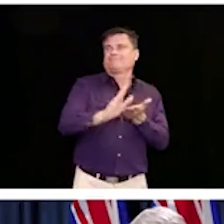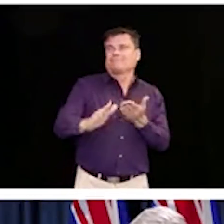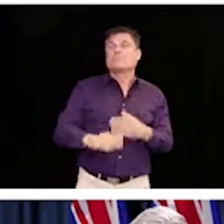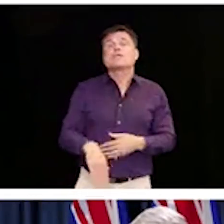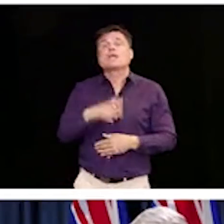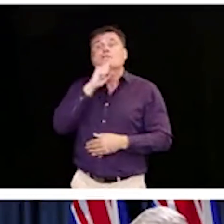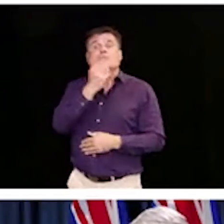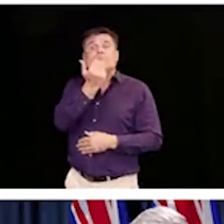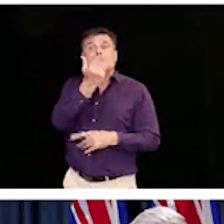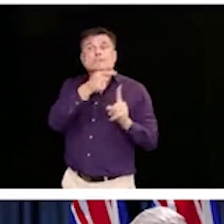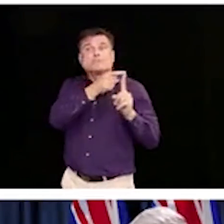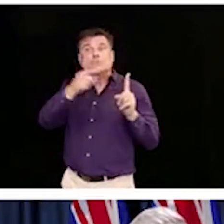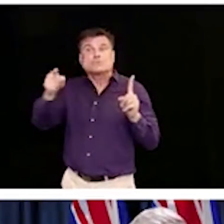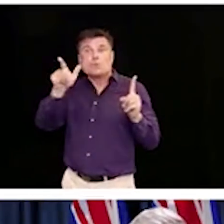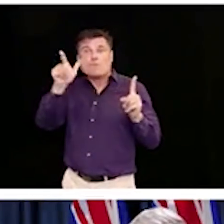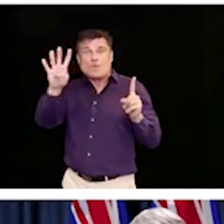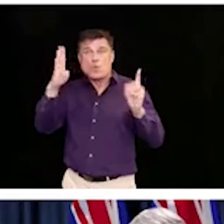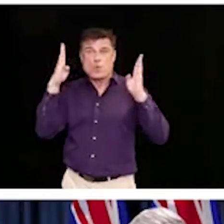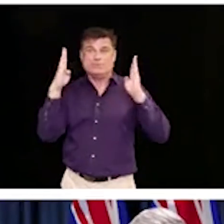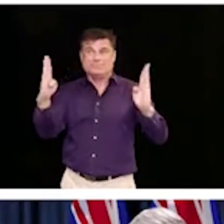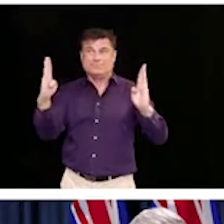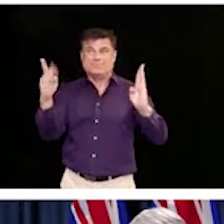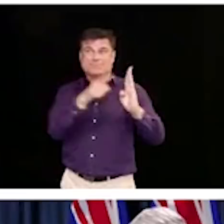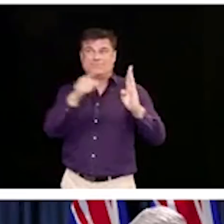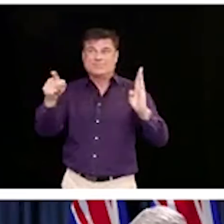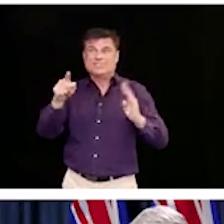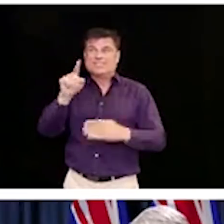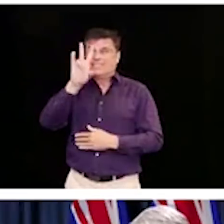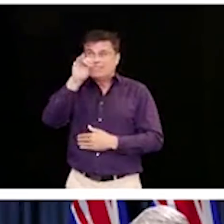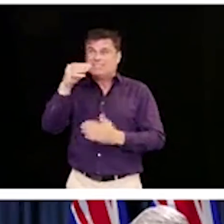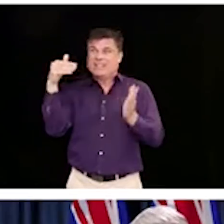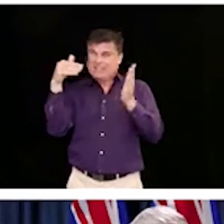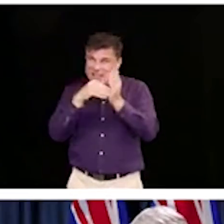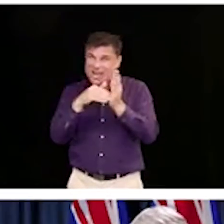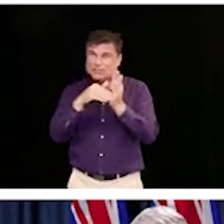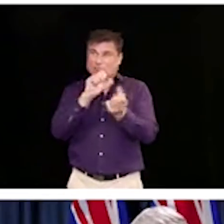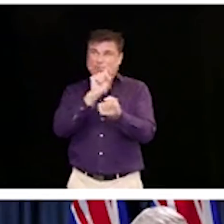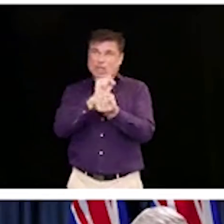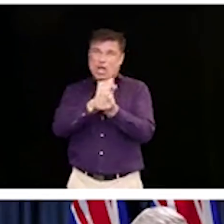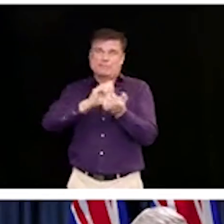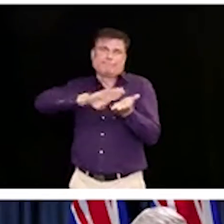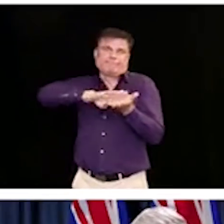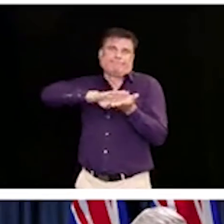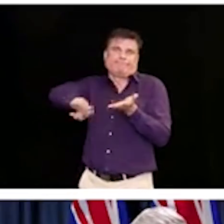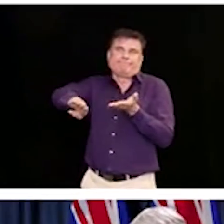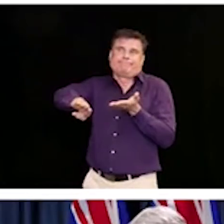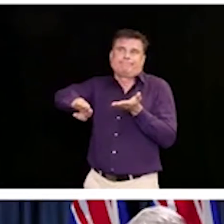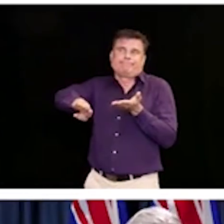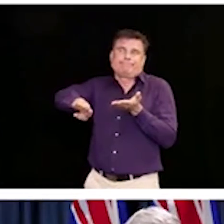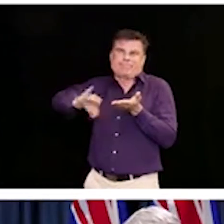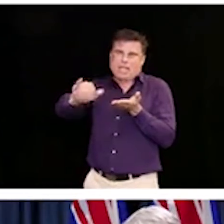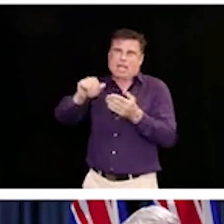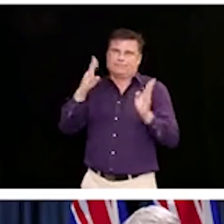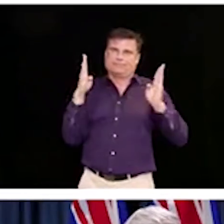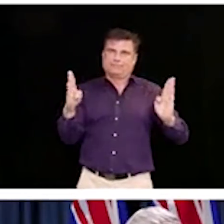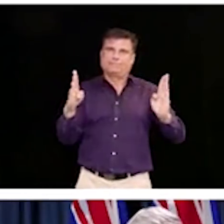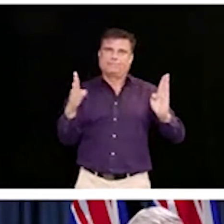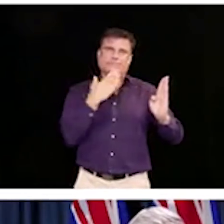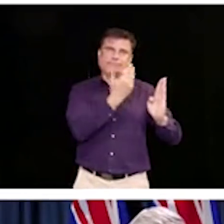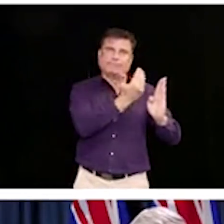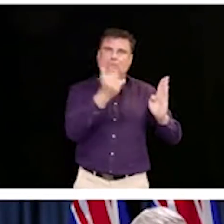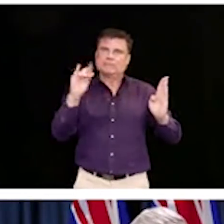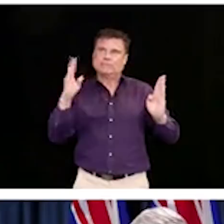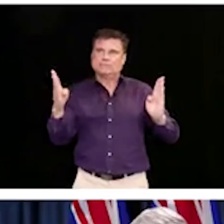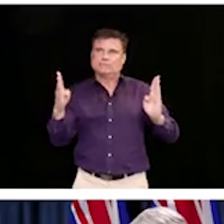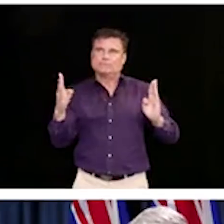to 24 declined by 70,100 jobs from February to June. The unemployment rate for that